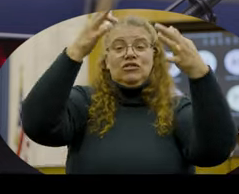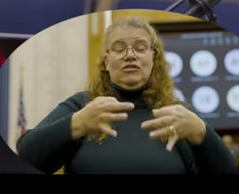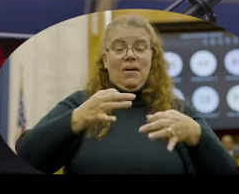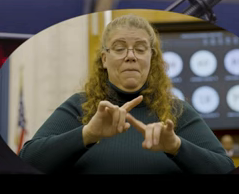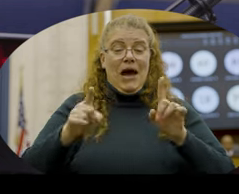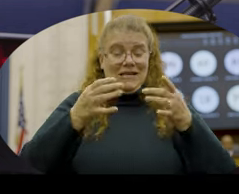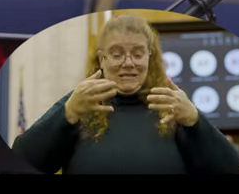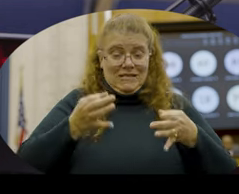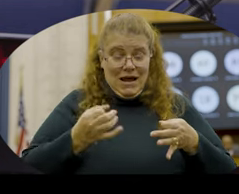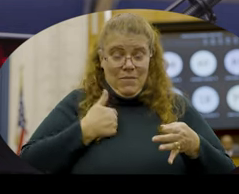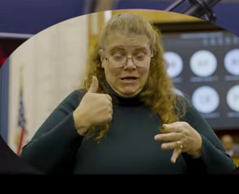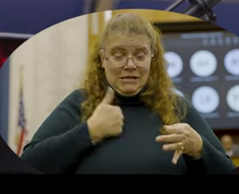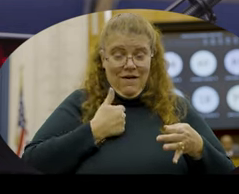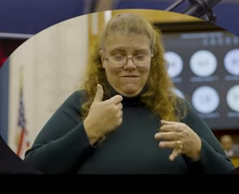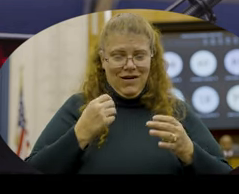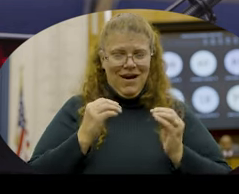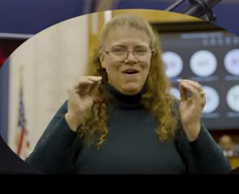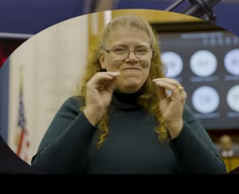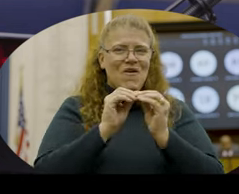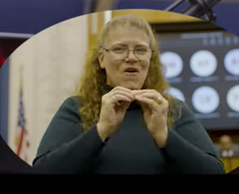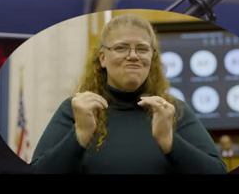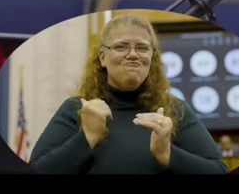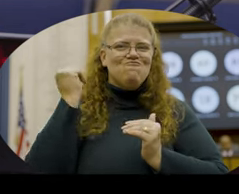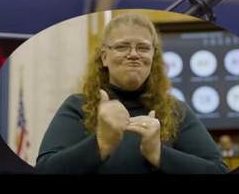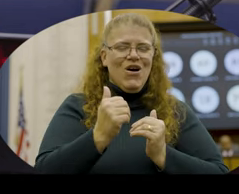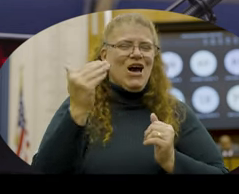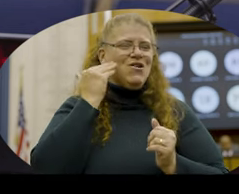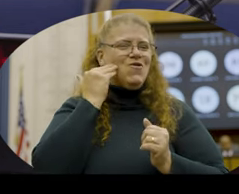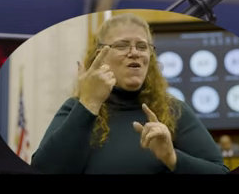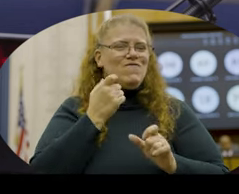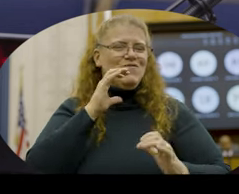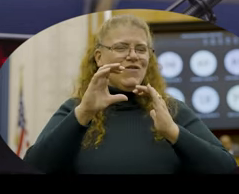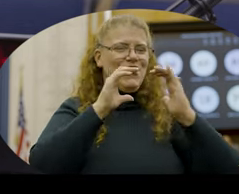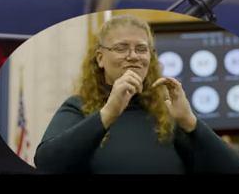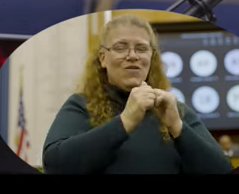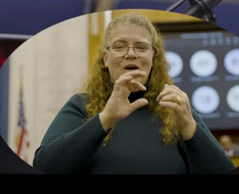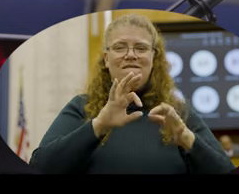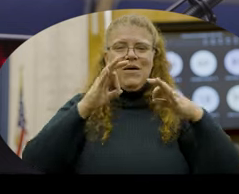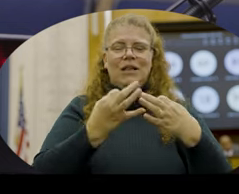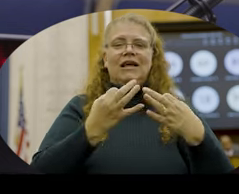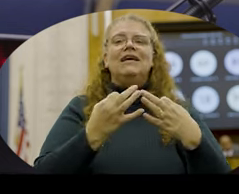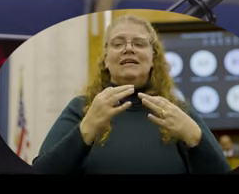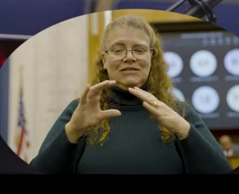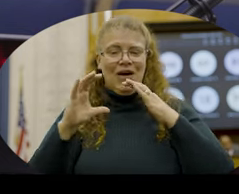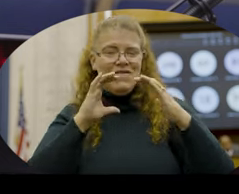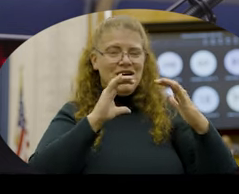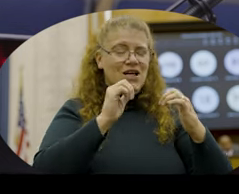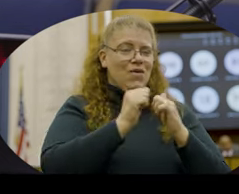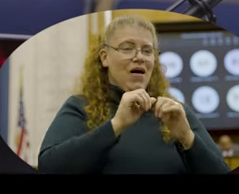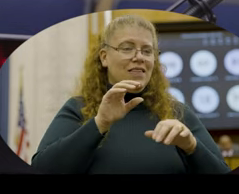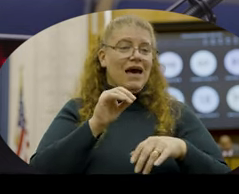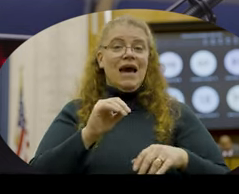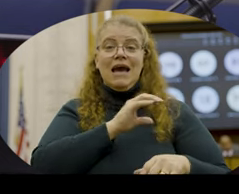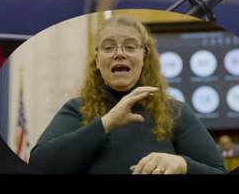emotional, is one of the most concerning impacts of the pandemic. A recent report on CNN cited